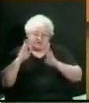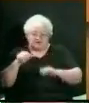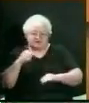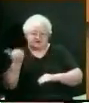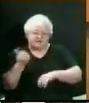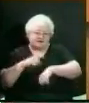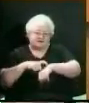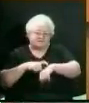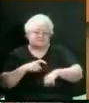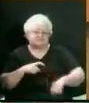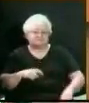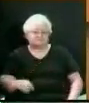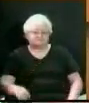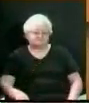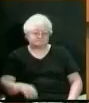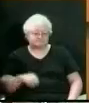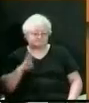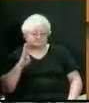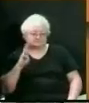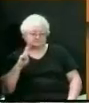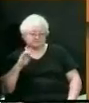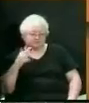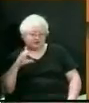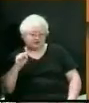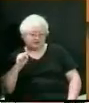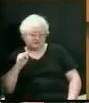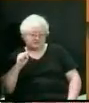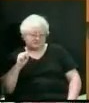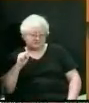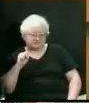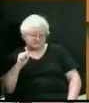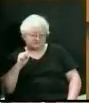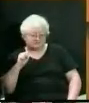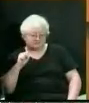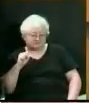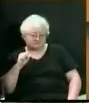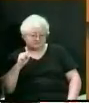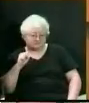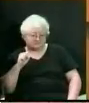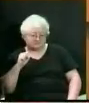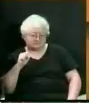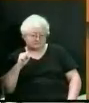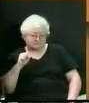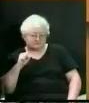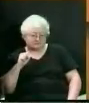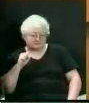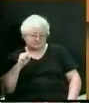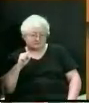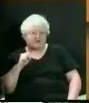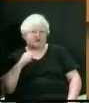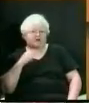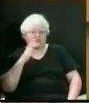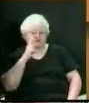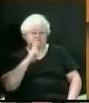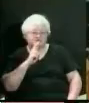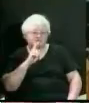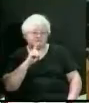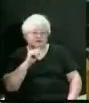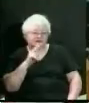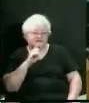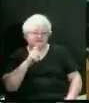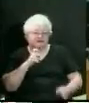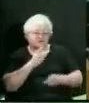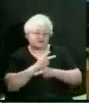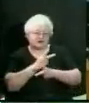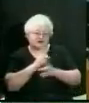sir. Commissioner Briggs? Yeah, I feel, I mean, really out of respect for Dave, I know he needs to take care of this, and